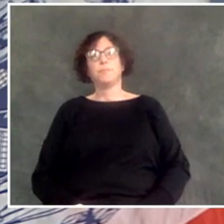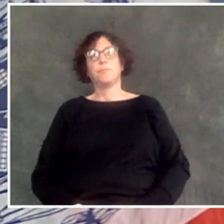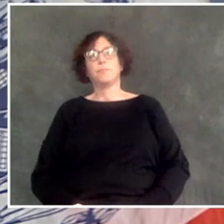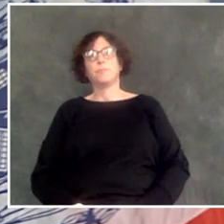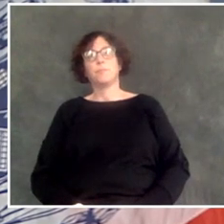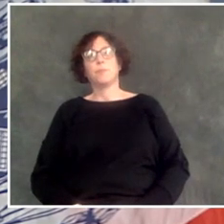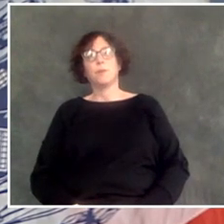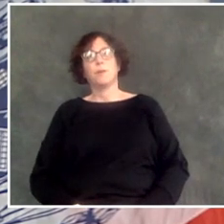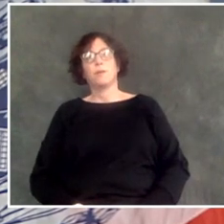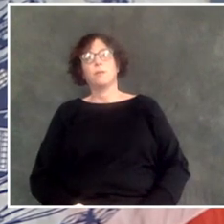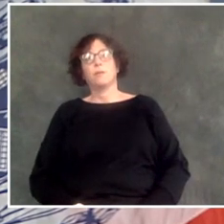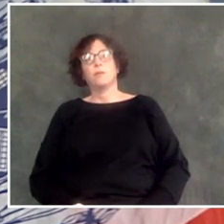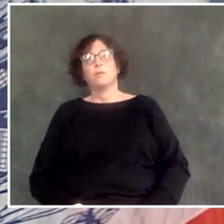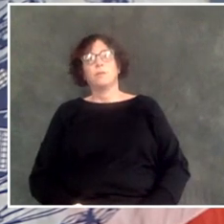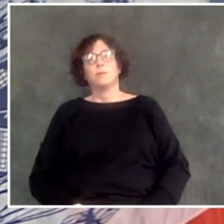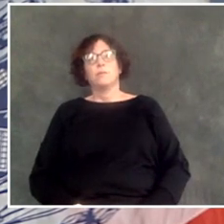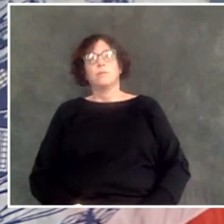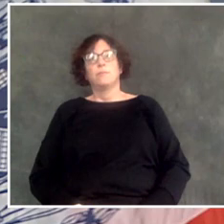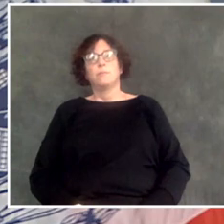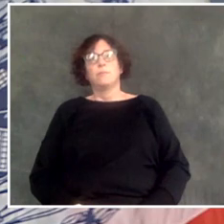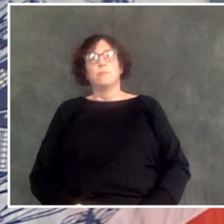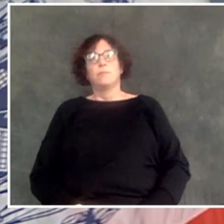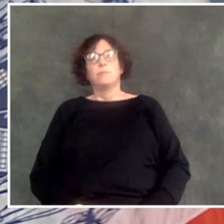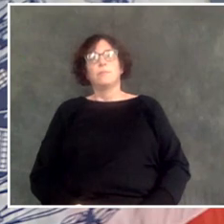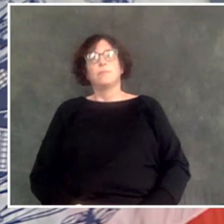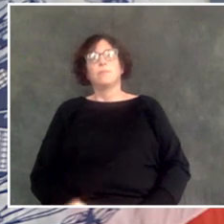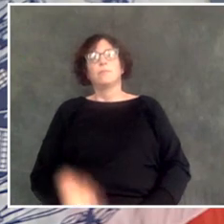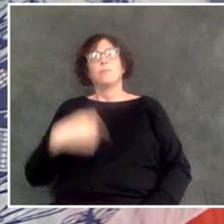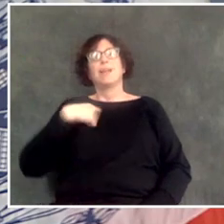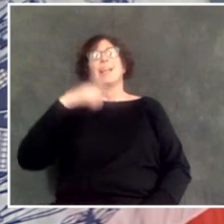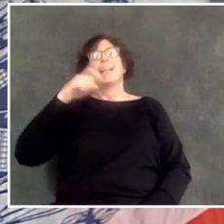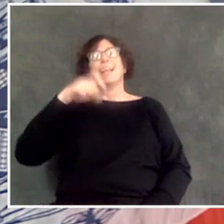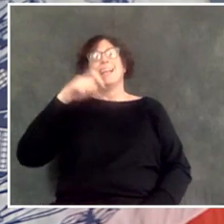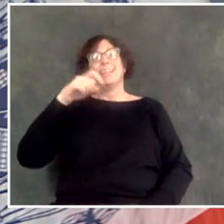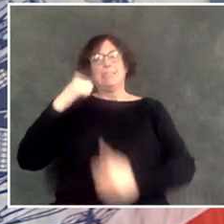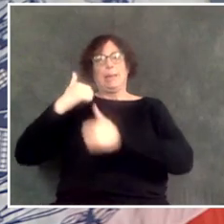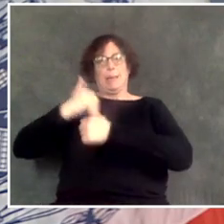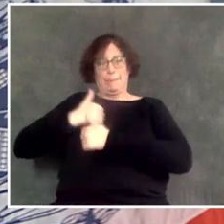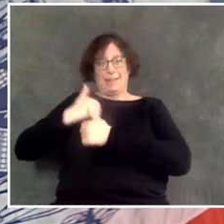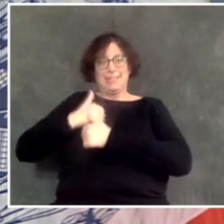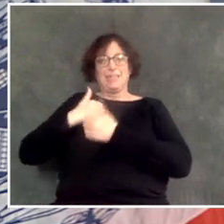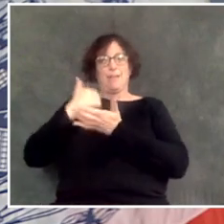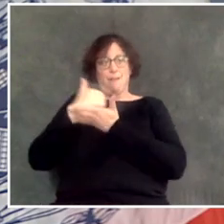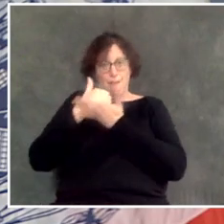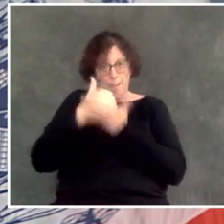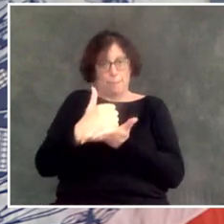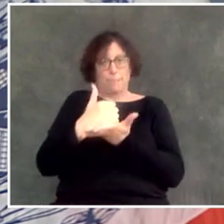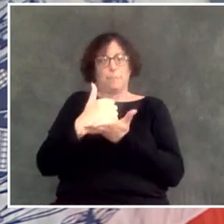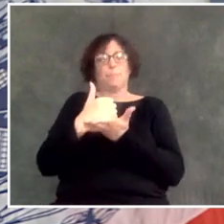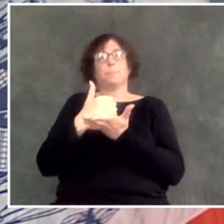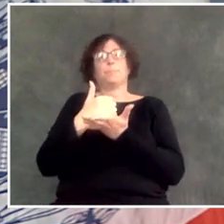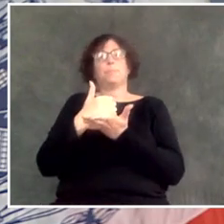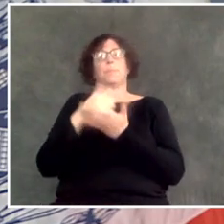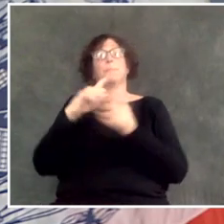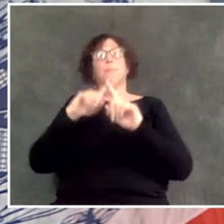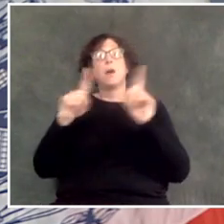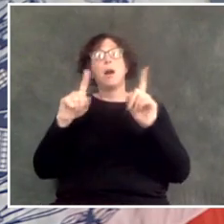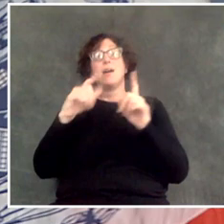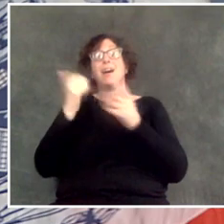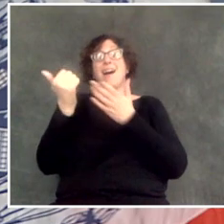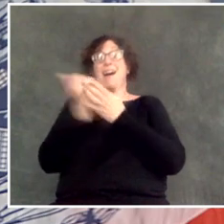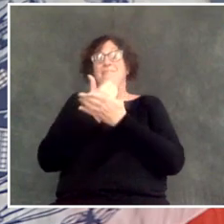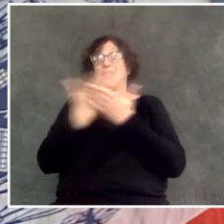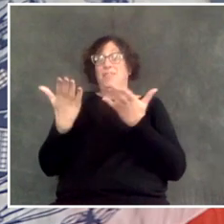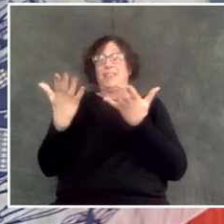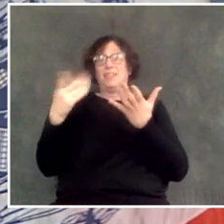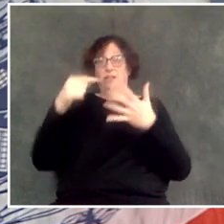we need that, but I don't believe we'll be able to make all the pieces come together as quickly as they need to and sustain ourselves through the